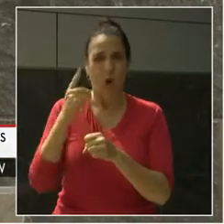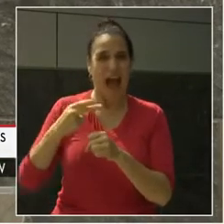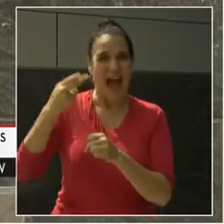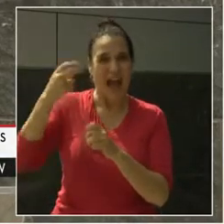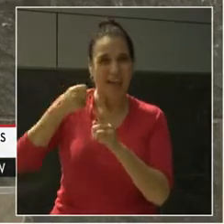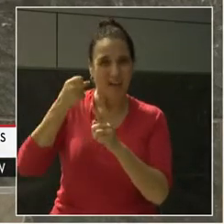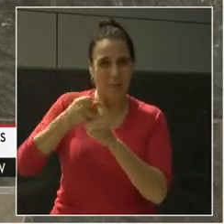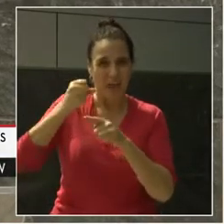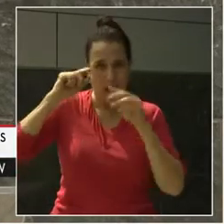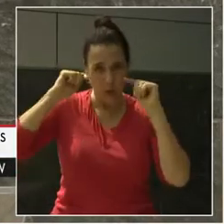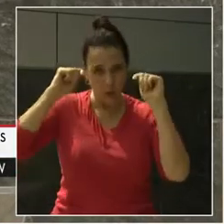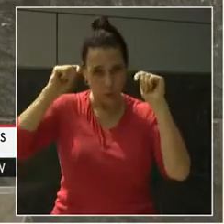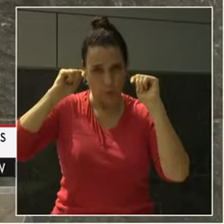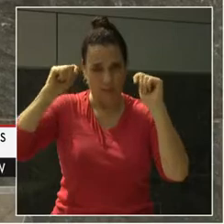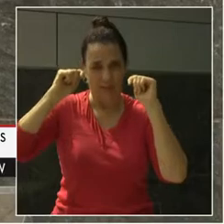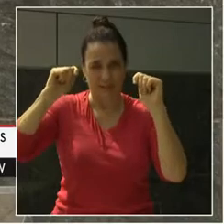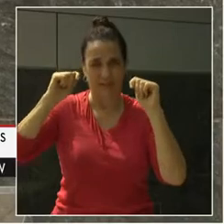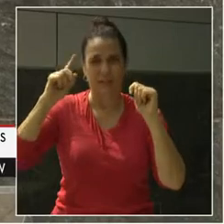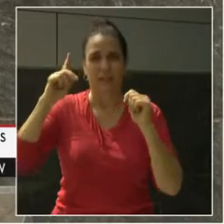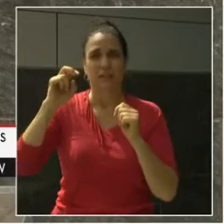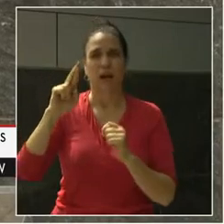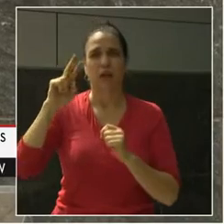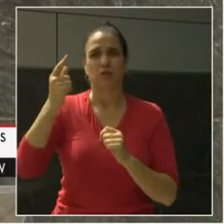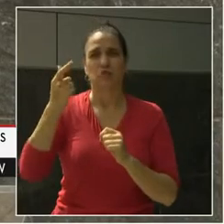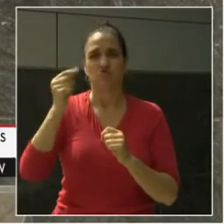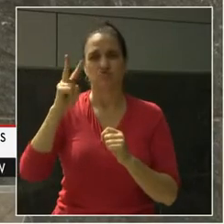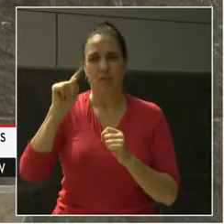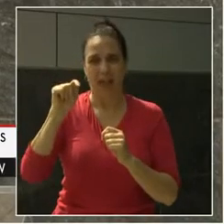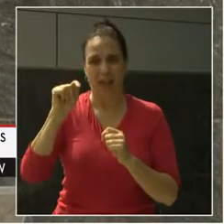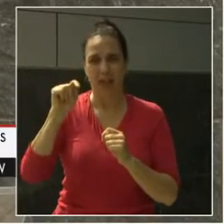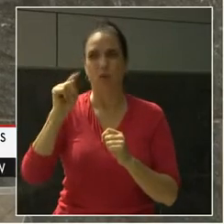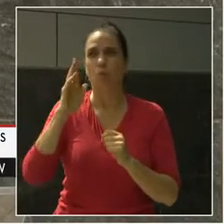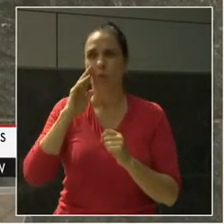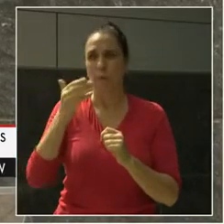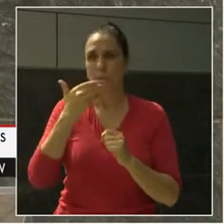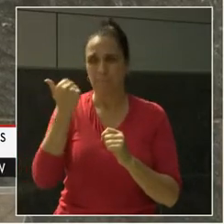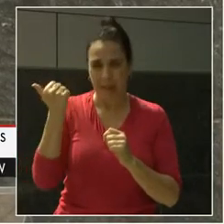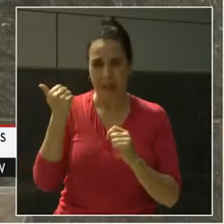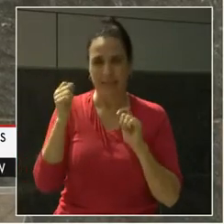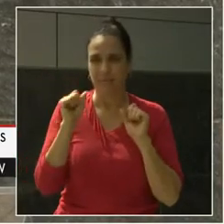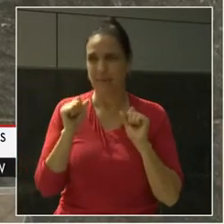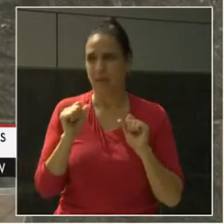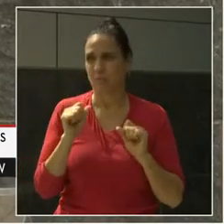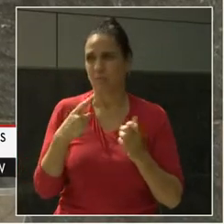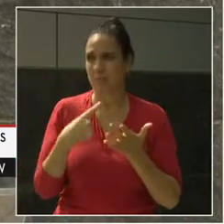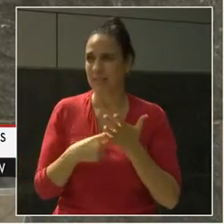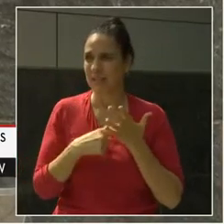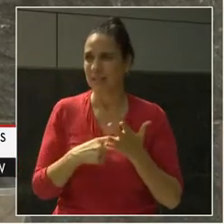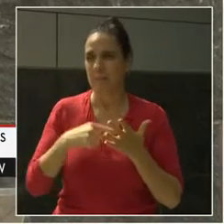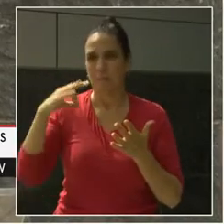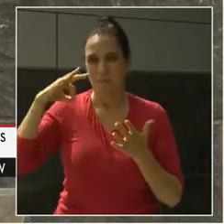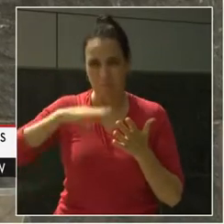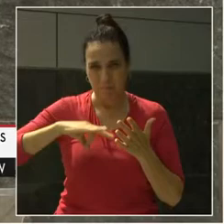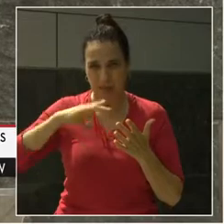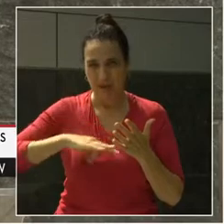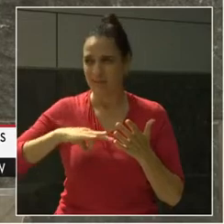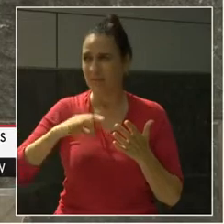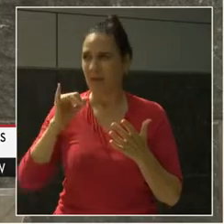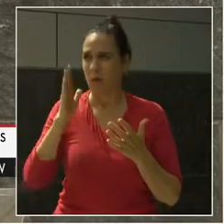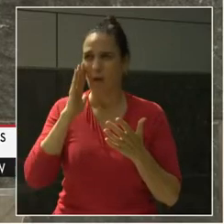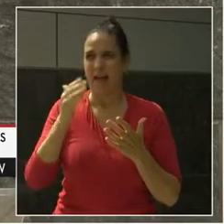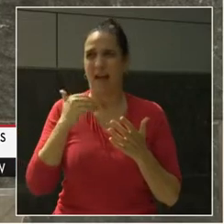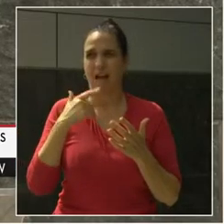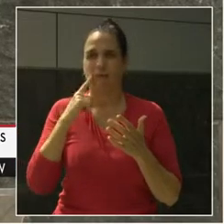tutoring. And Dr. Grant will best be able to talk about the benefit that that will have for up